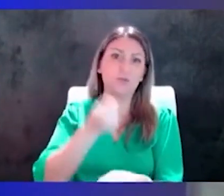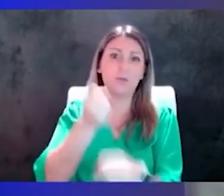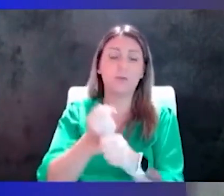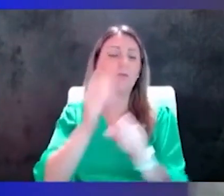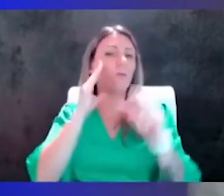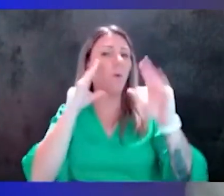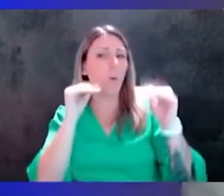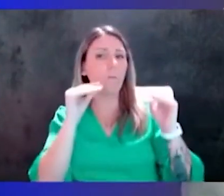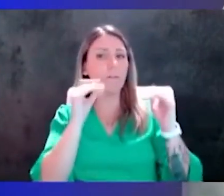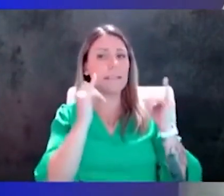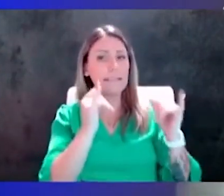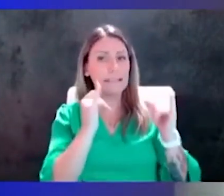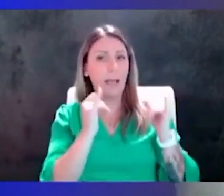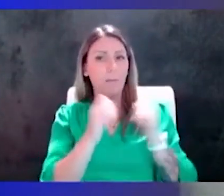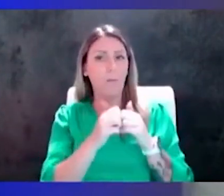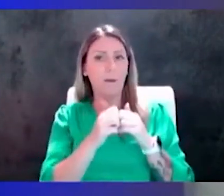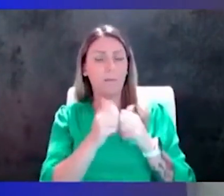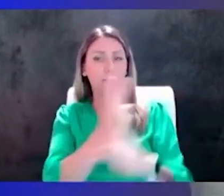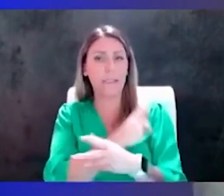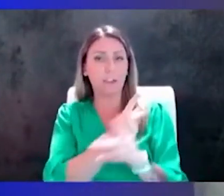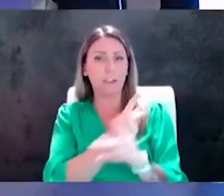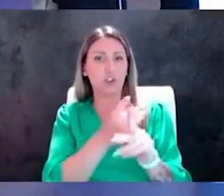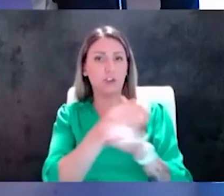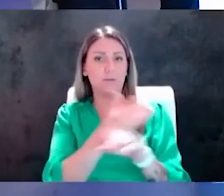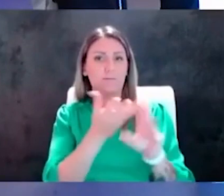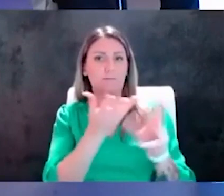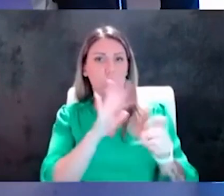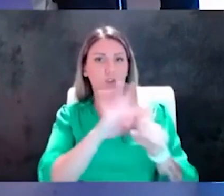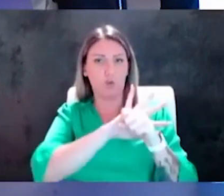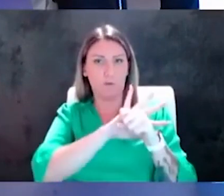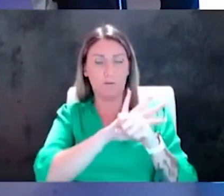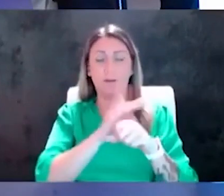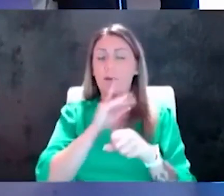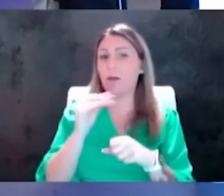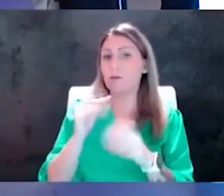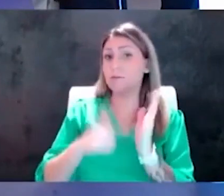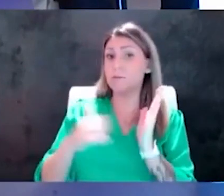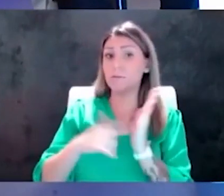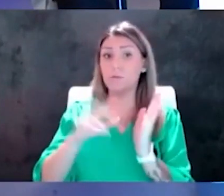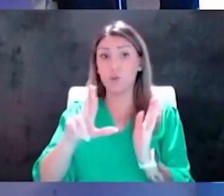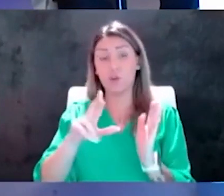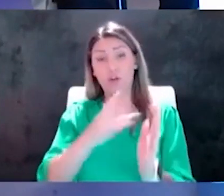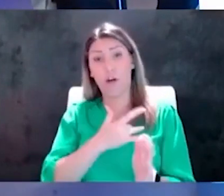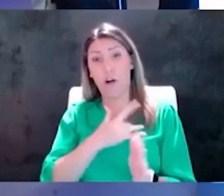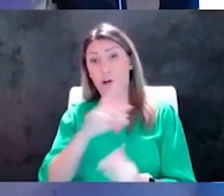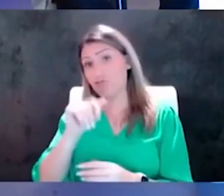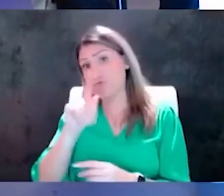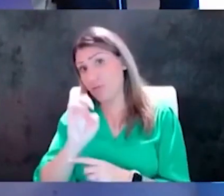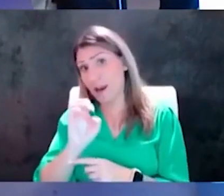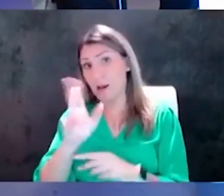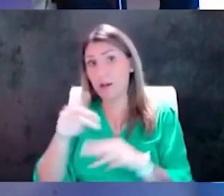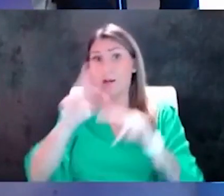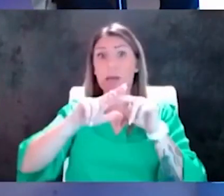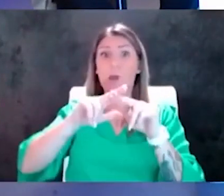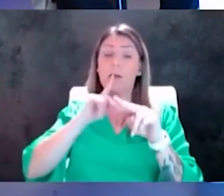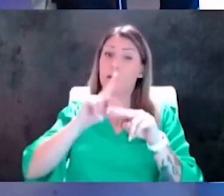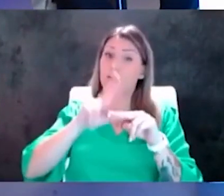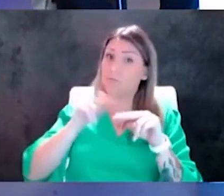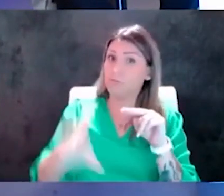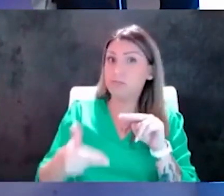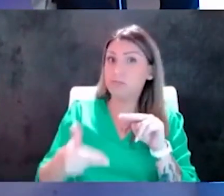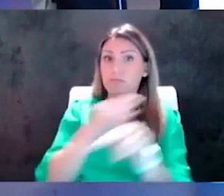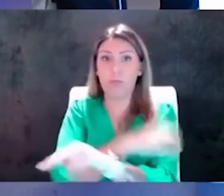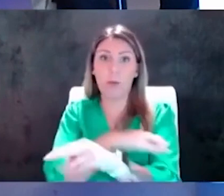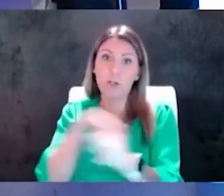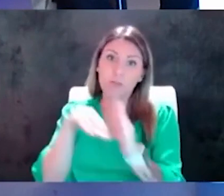our patients who develop POTS after having COVID. And sometimes your heart rate can go, your heart rate go up, and sometimes your blood pressure drops. Sometimes it goes higher. It's kind of